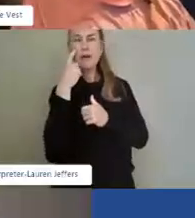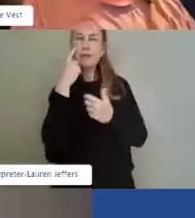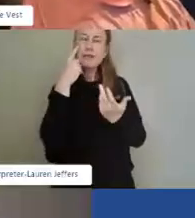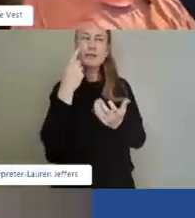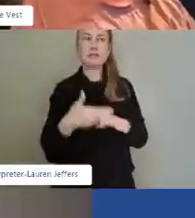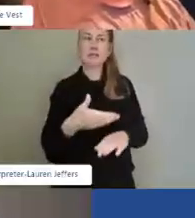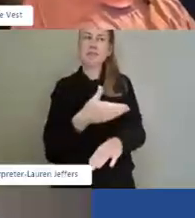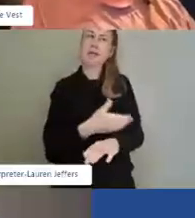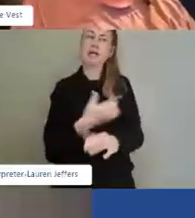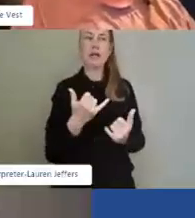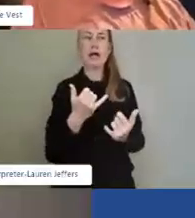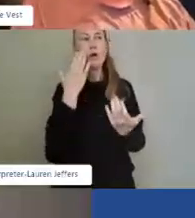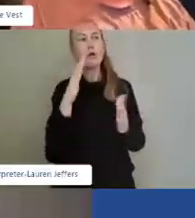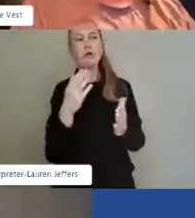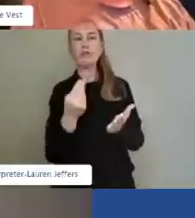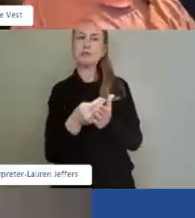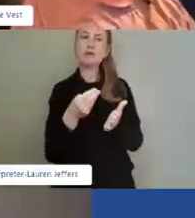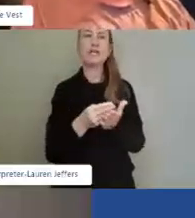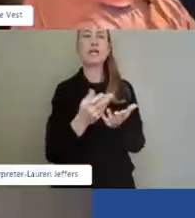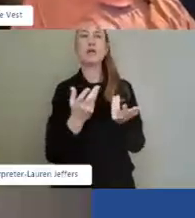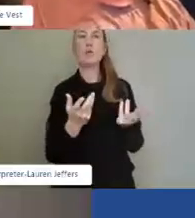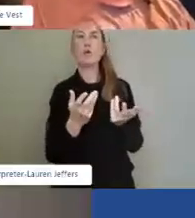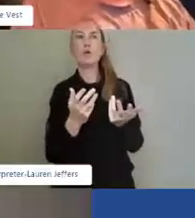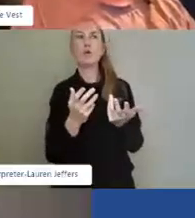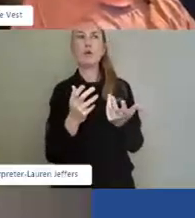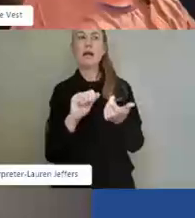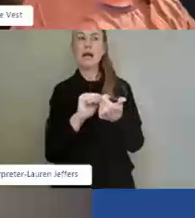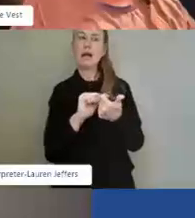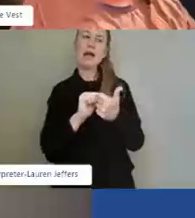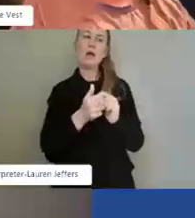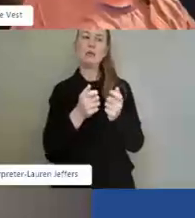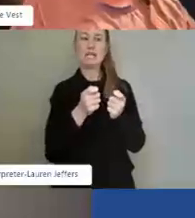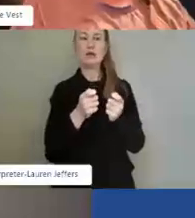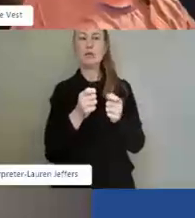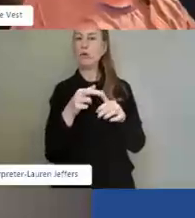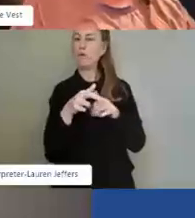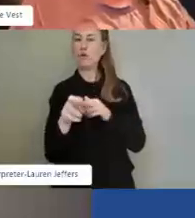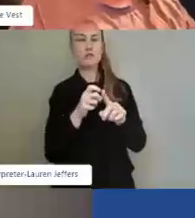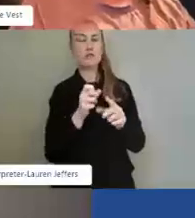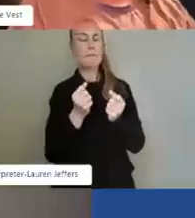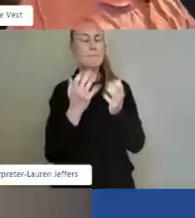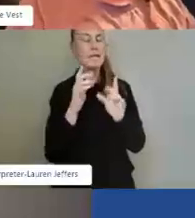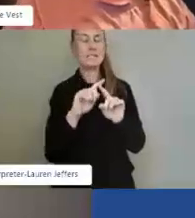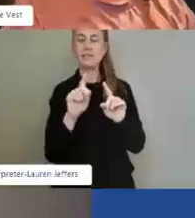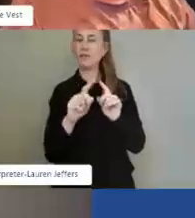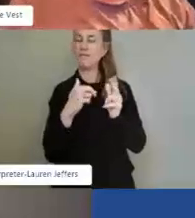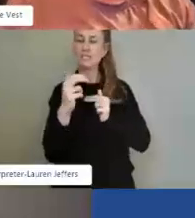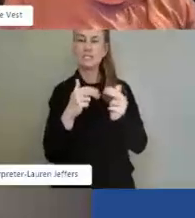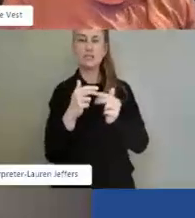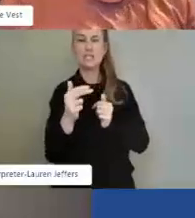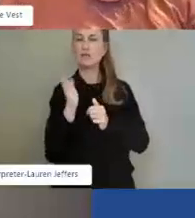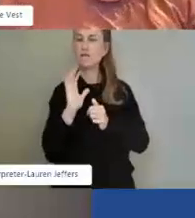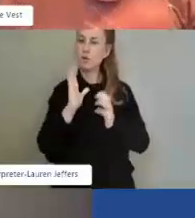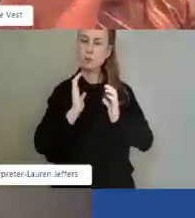in the funding and the way things are being handled, but I receive referrals from a lot of the facilities, family members, and former